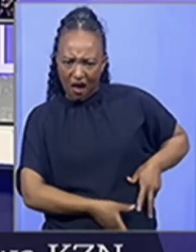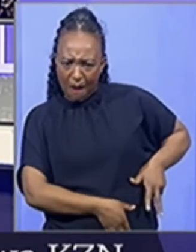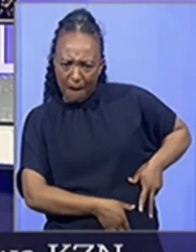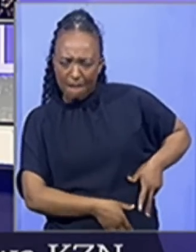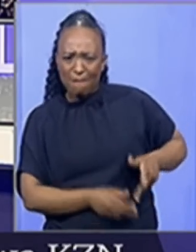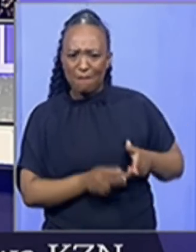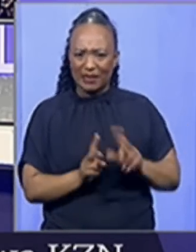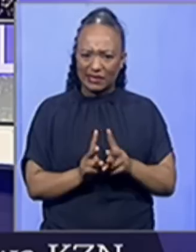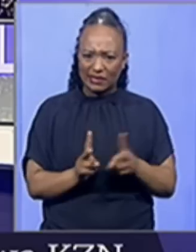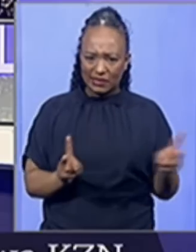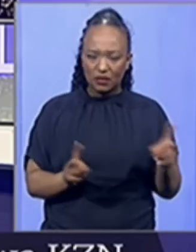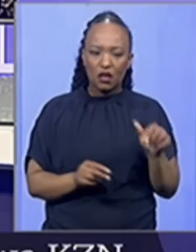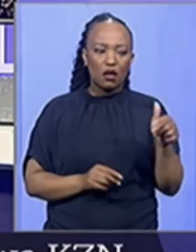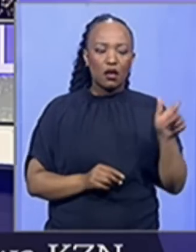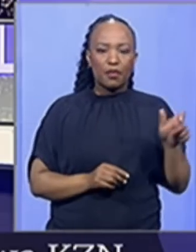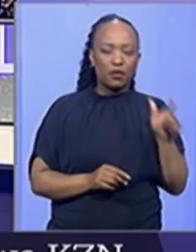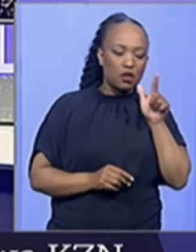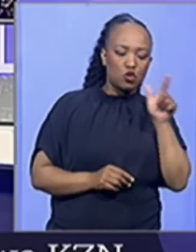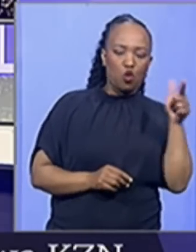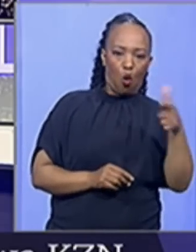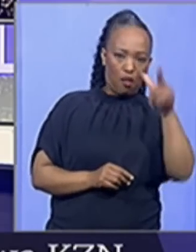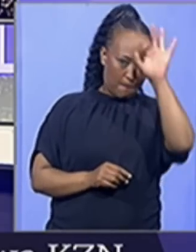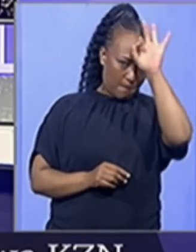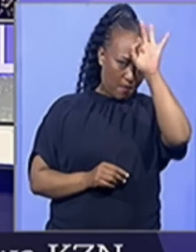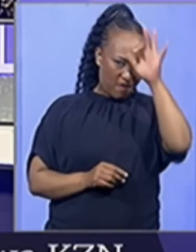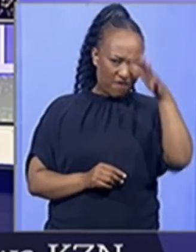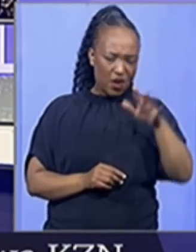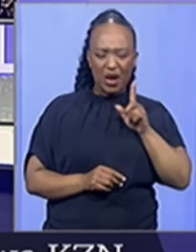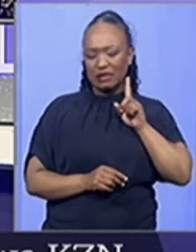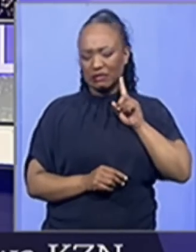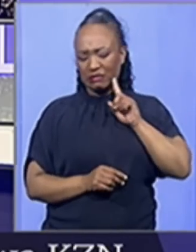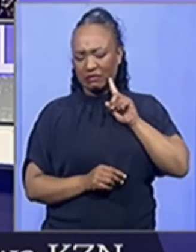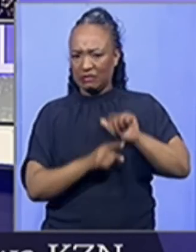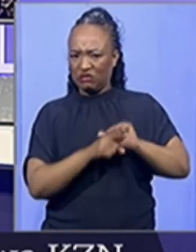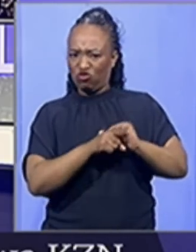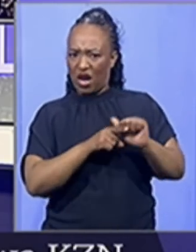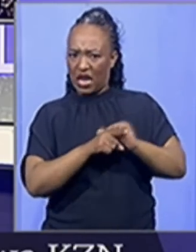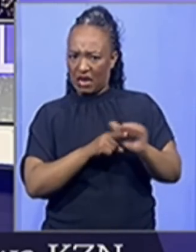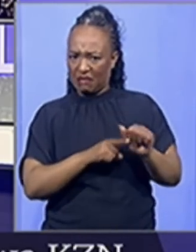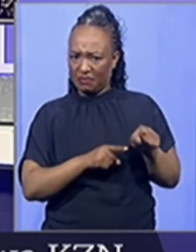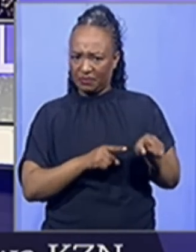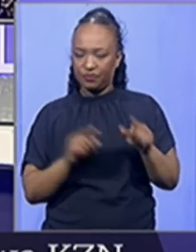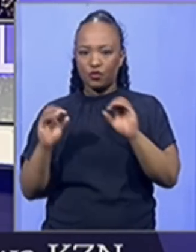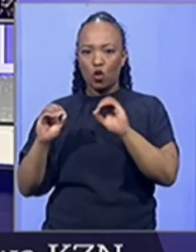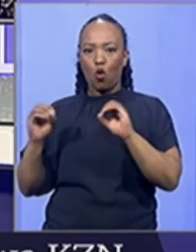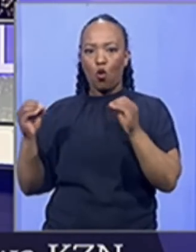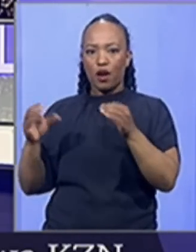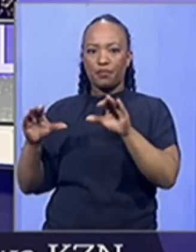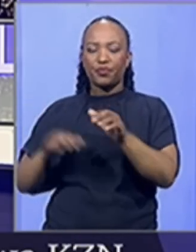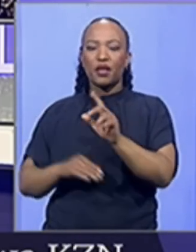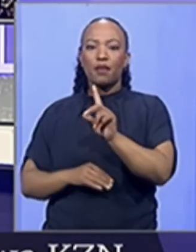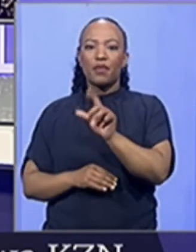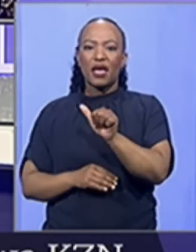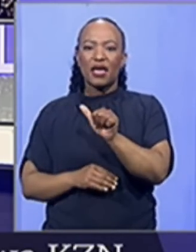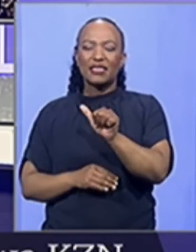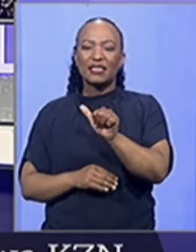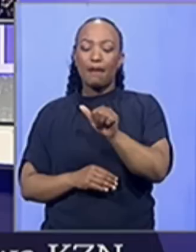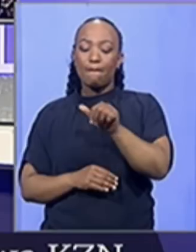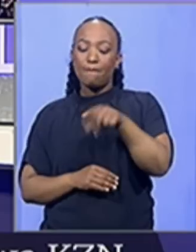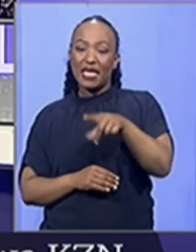ga go longwa tsebe ka ga ikatiso e neng e belaetsa. Lekoko la PAC ke lengwe la ao a sepolotiki